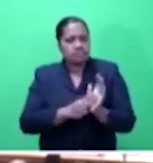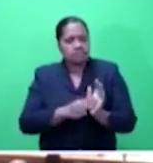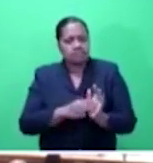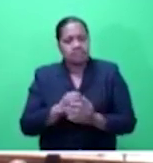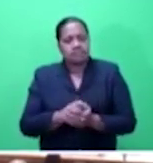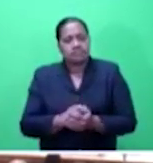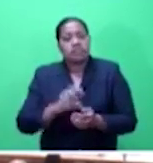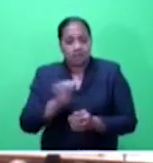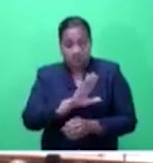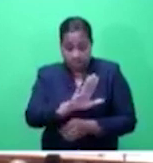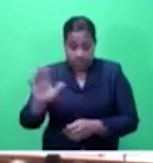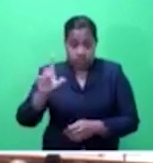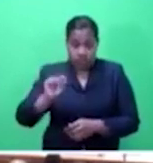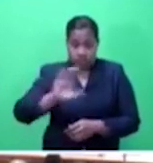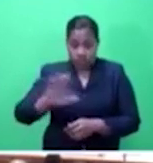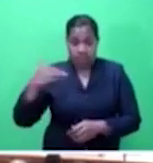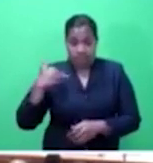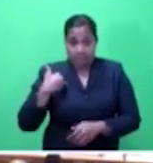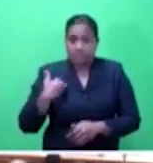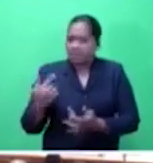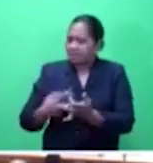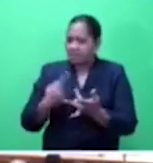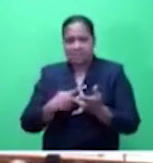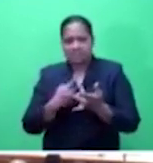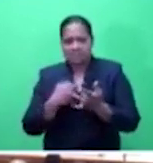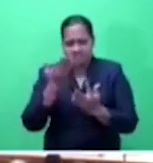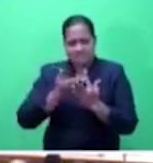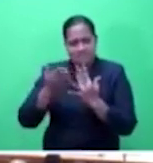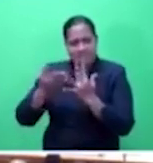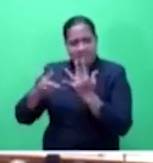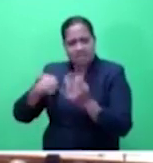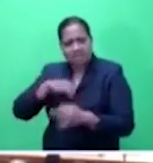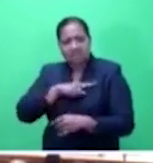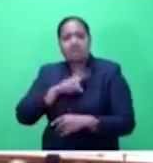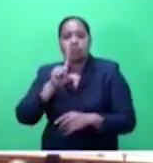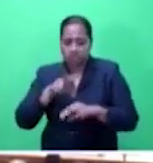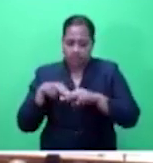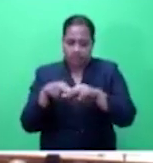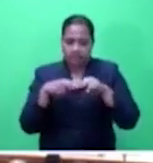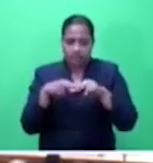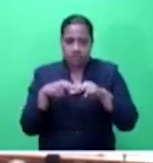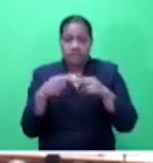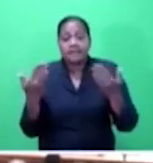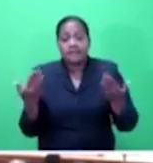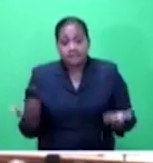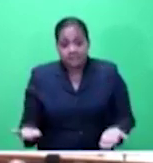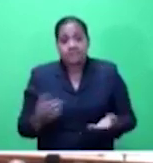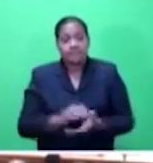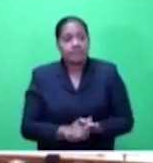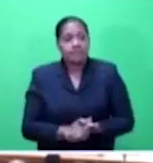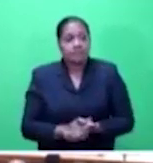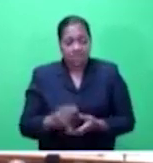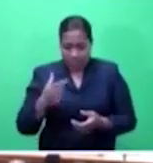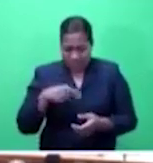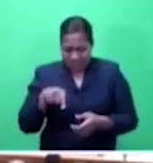for the health of the most vulnerable amongst us, do it for Fiji. Mr. Speaker, sir, since its origins in Wuhan, China last